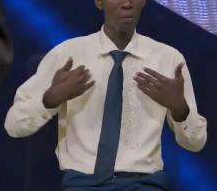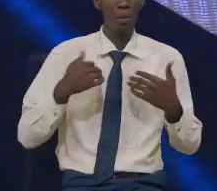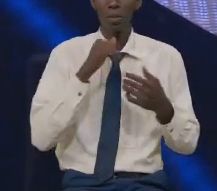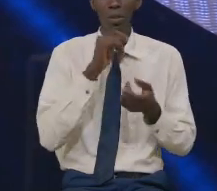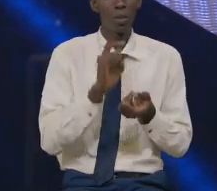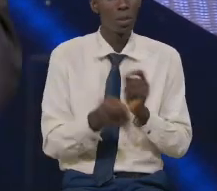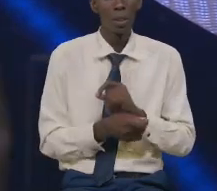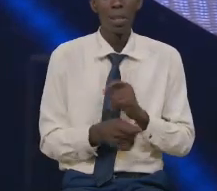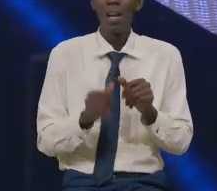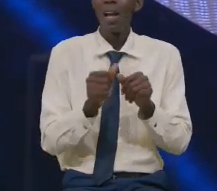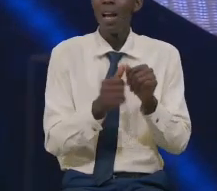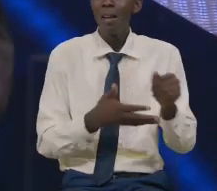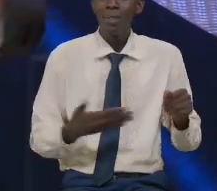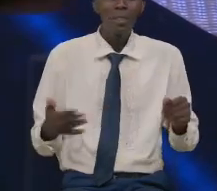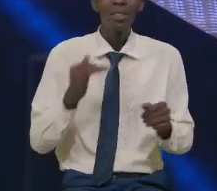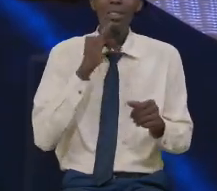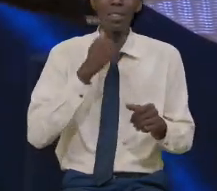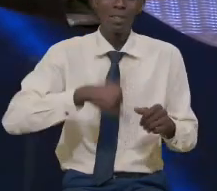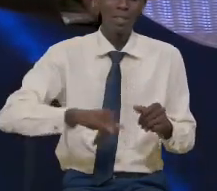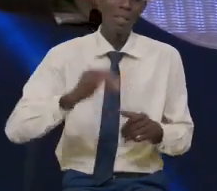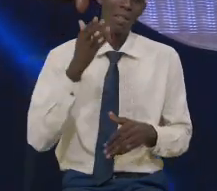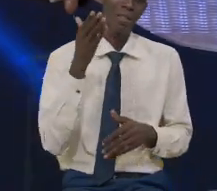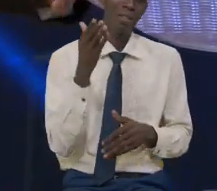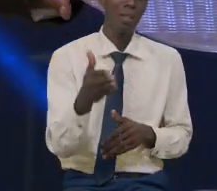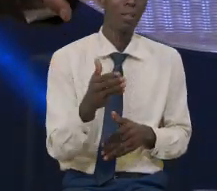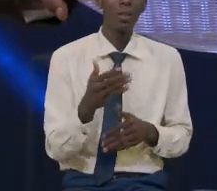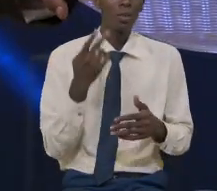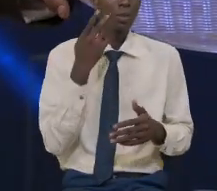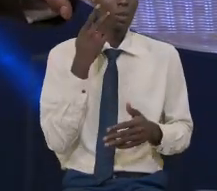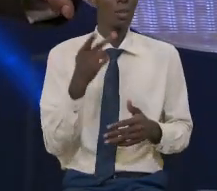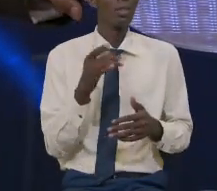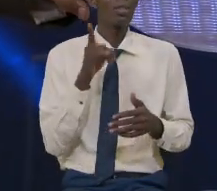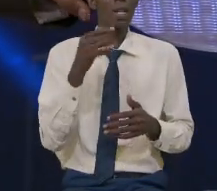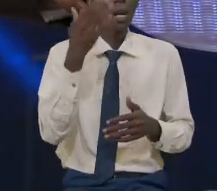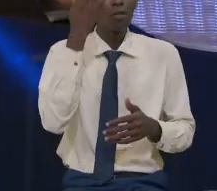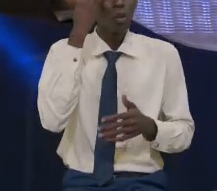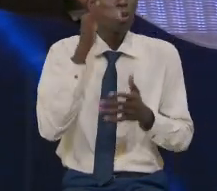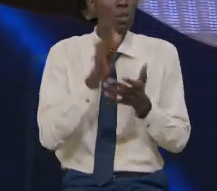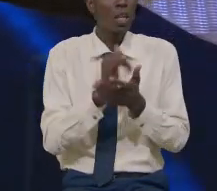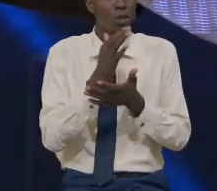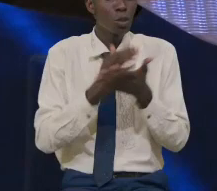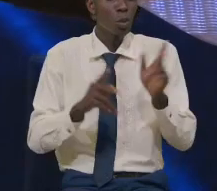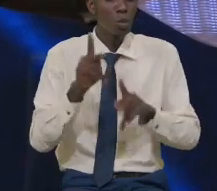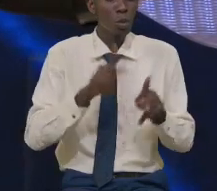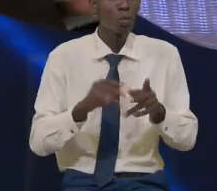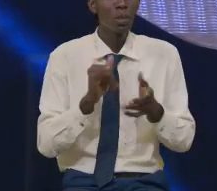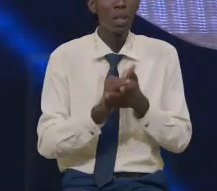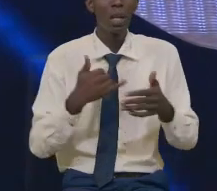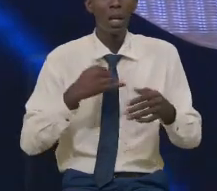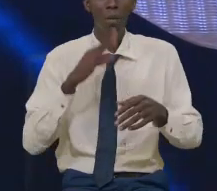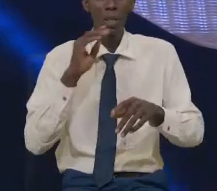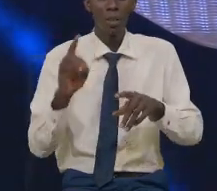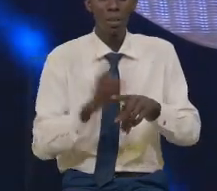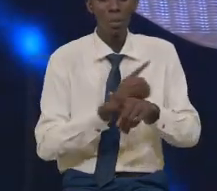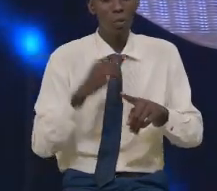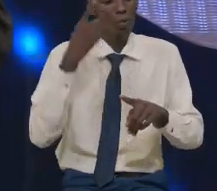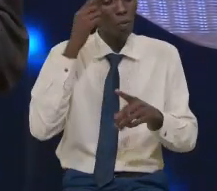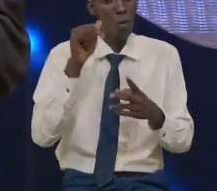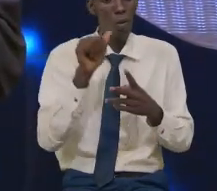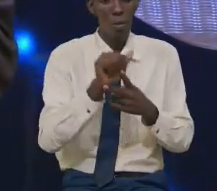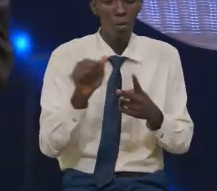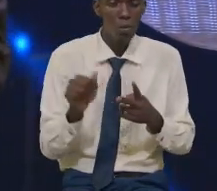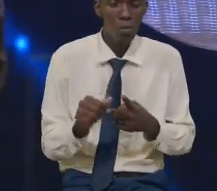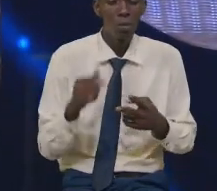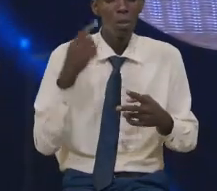changed. Everything is still there. In fact, we have known there are some people that were disciplined for adultery, for fornication. During